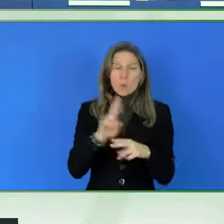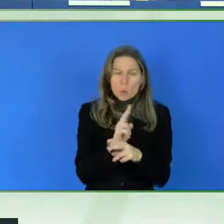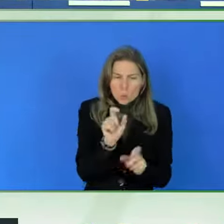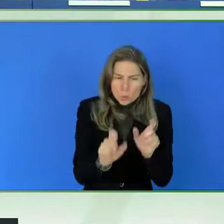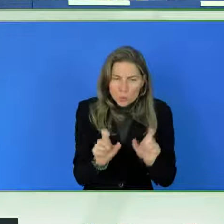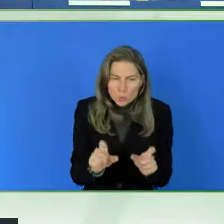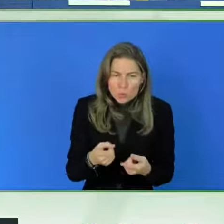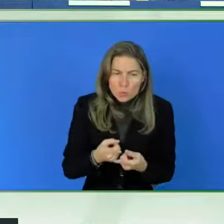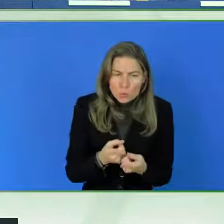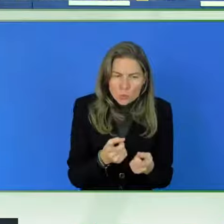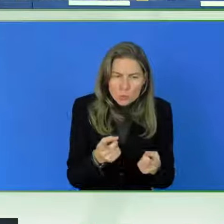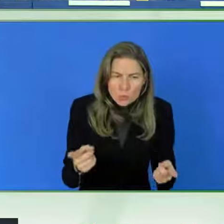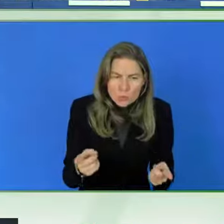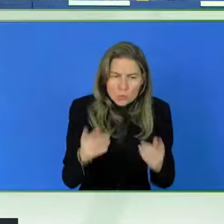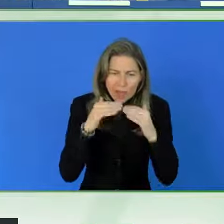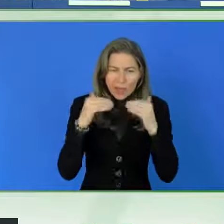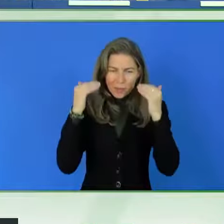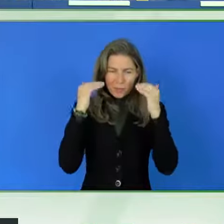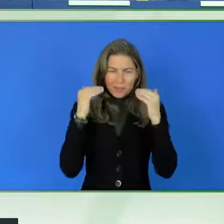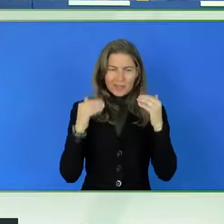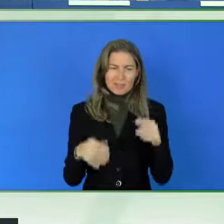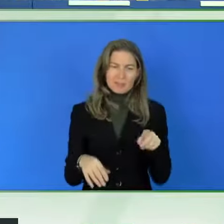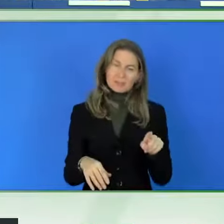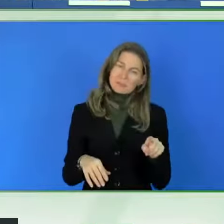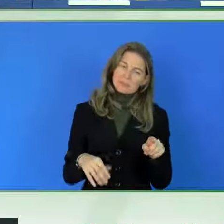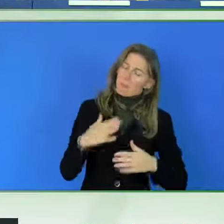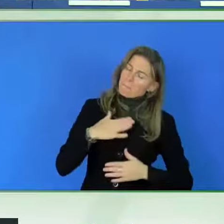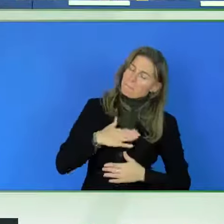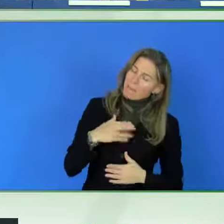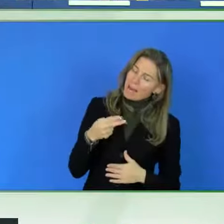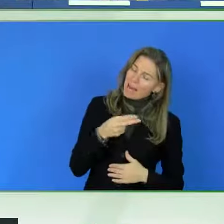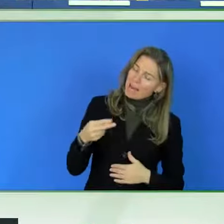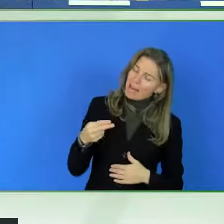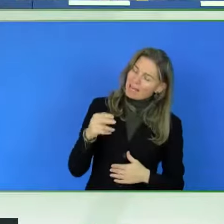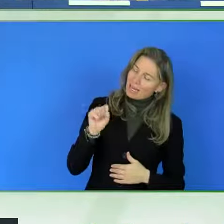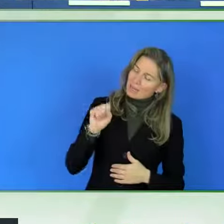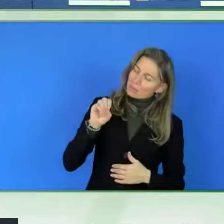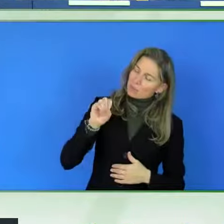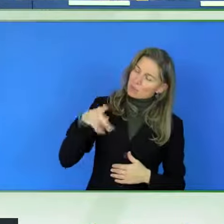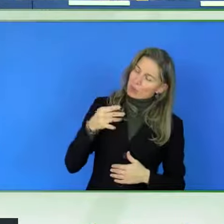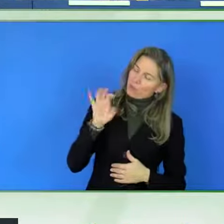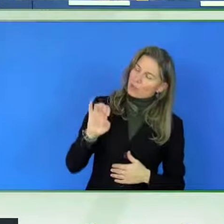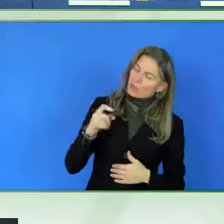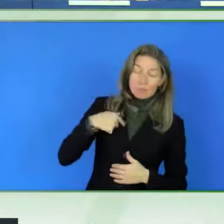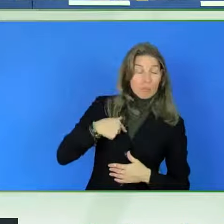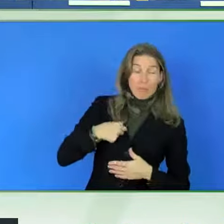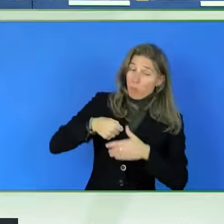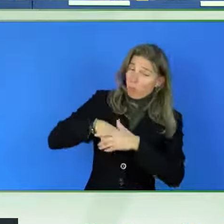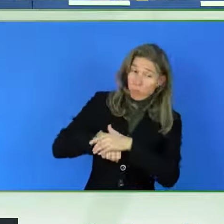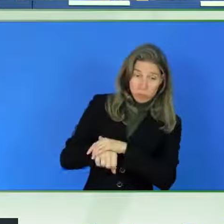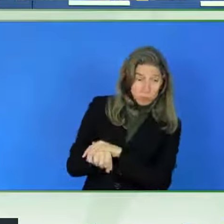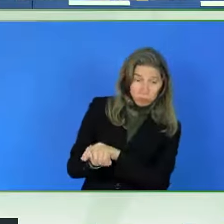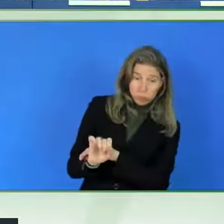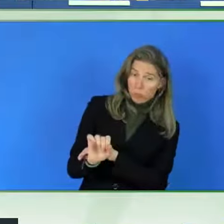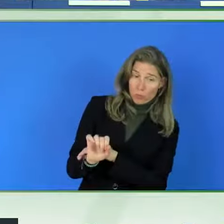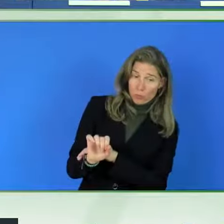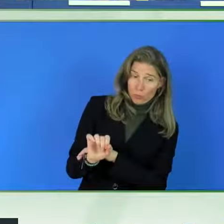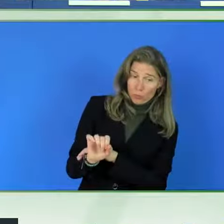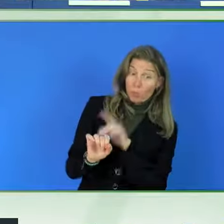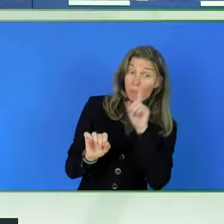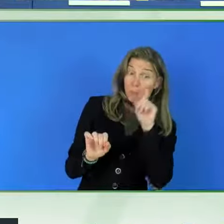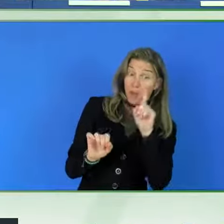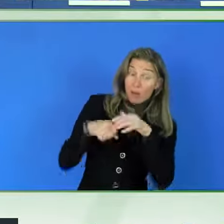My name is Sophie, and I'm not born yet. But when I am, I'll be